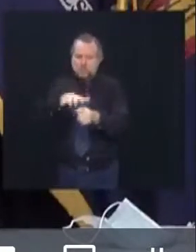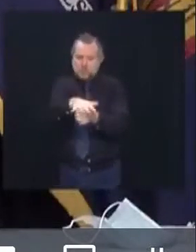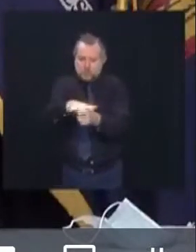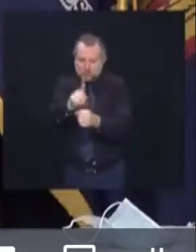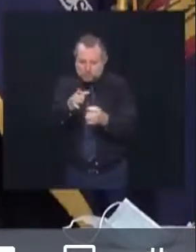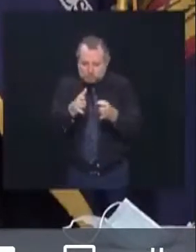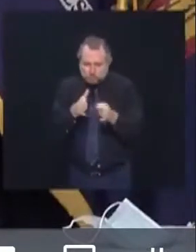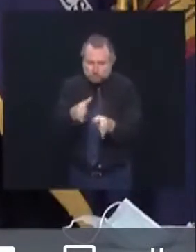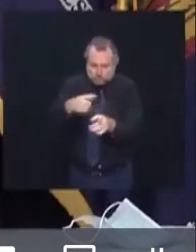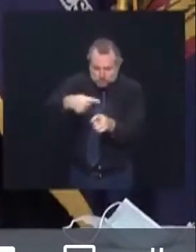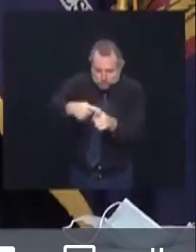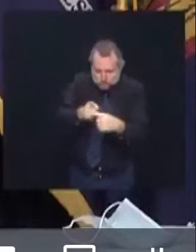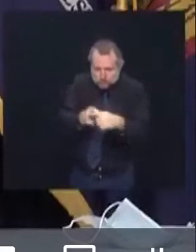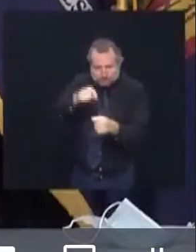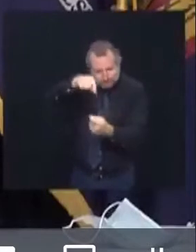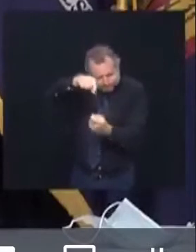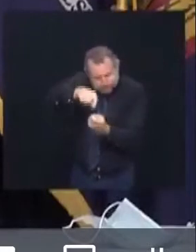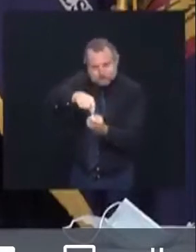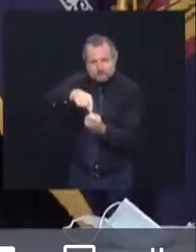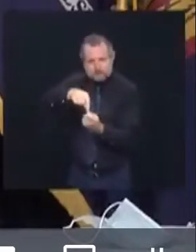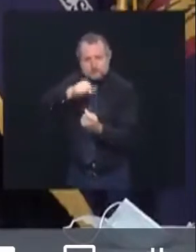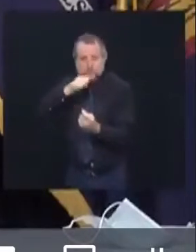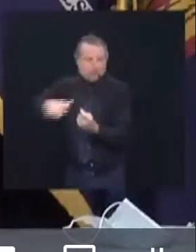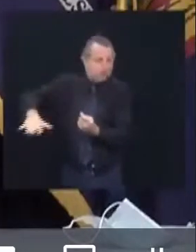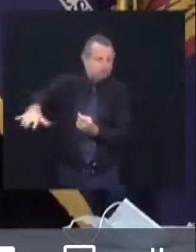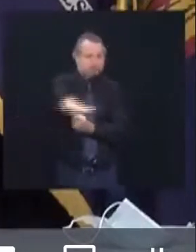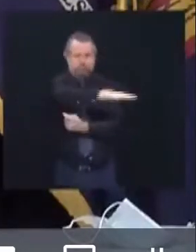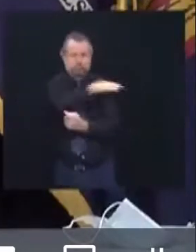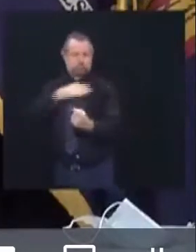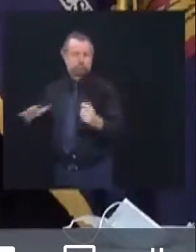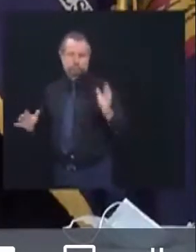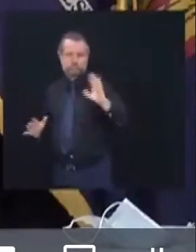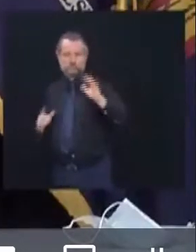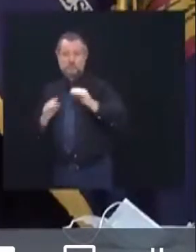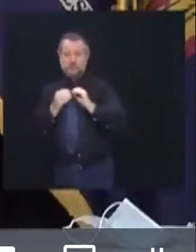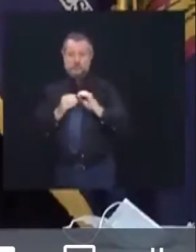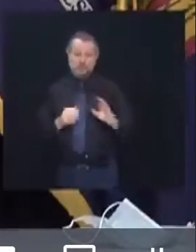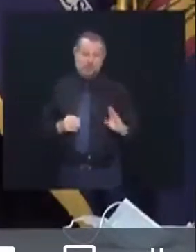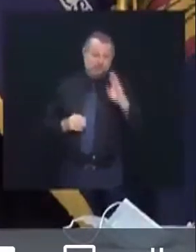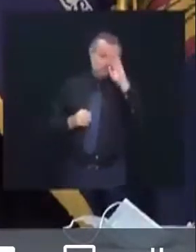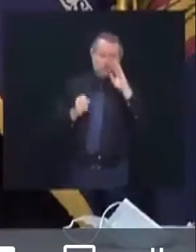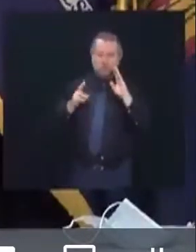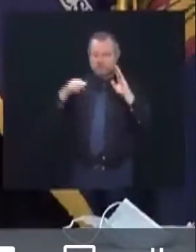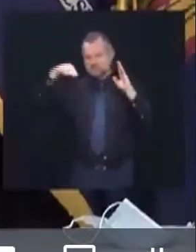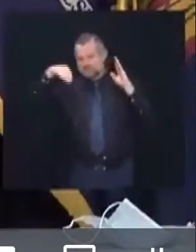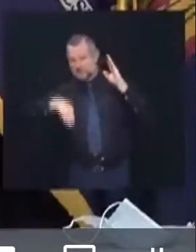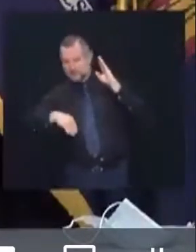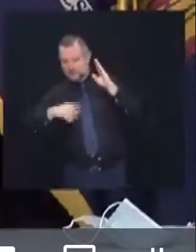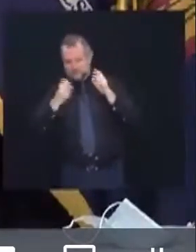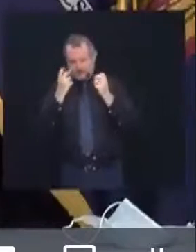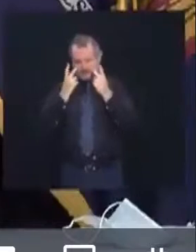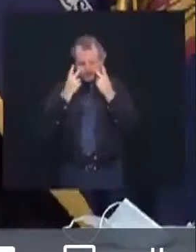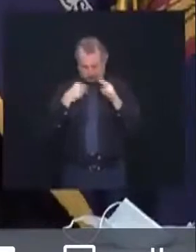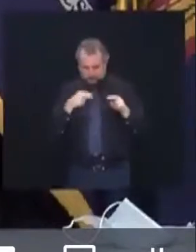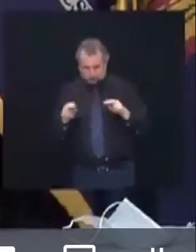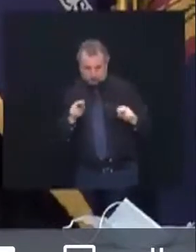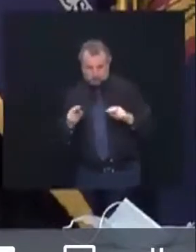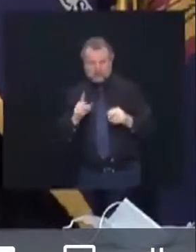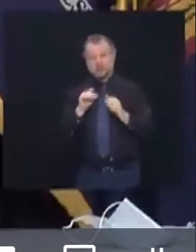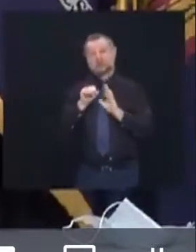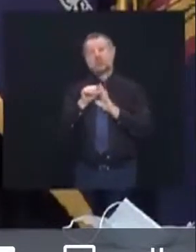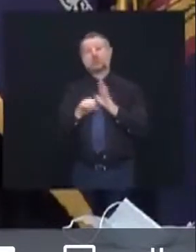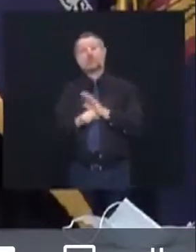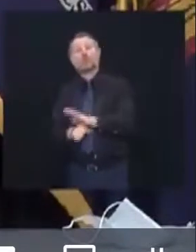But you do know the numbers are either going up or going down, and you do know the state is at 1%,